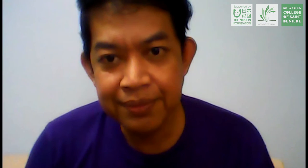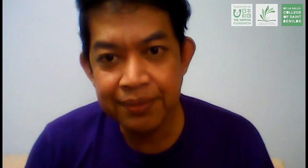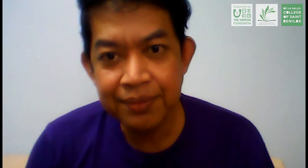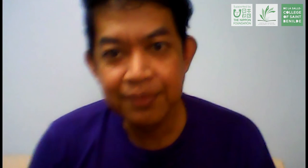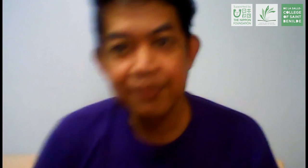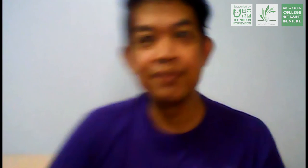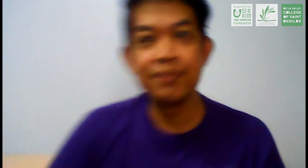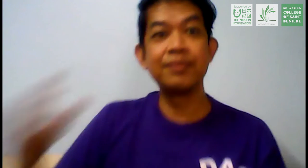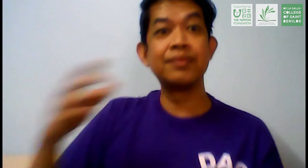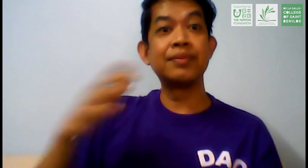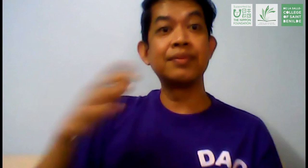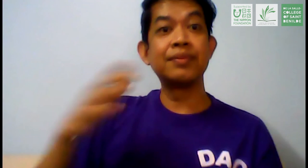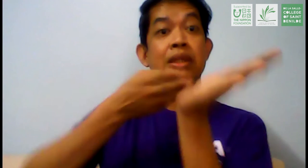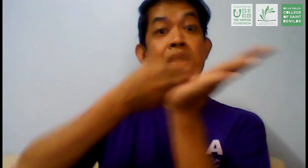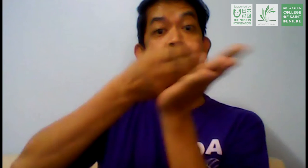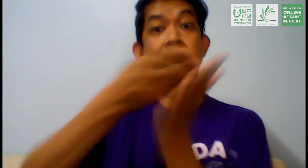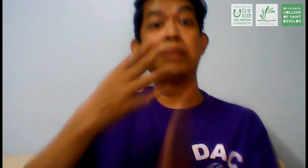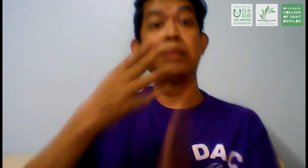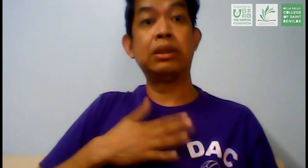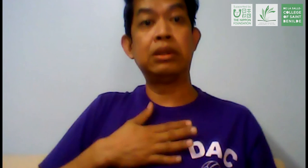one moment.